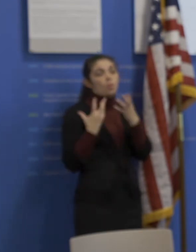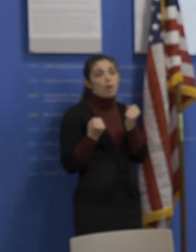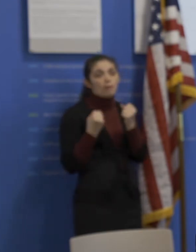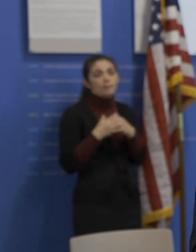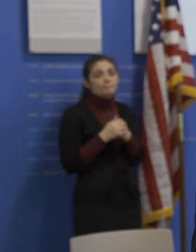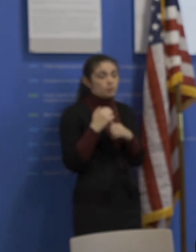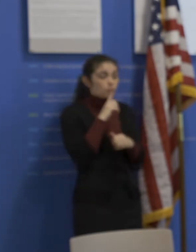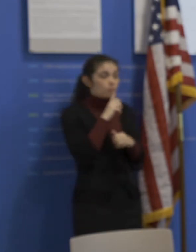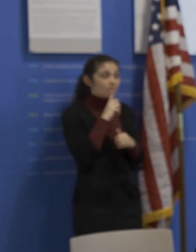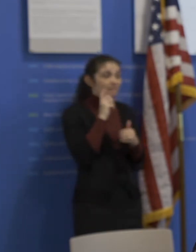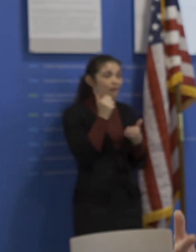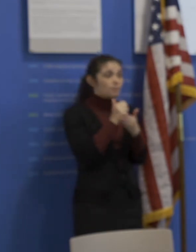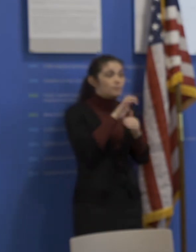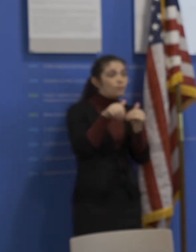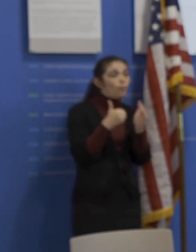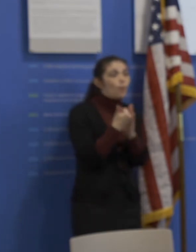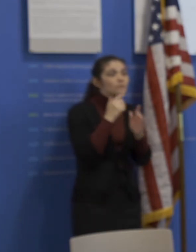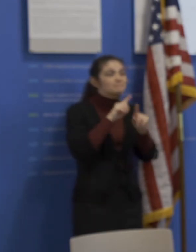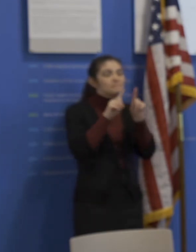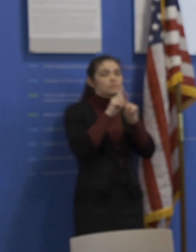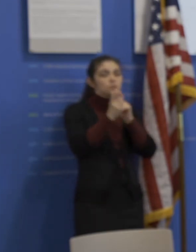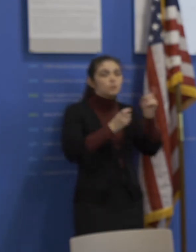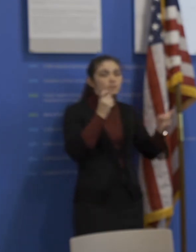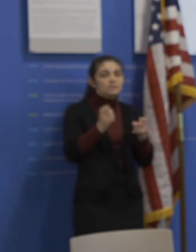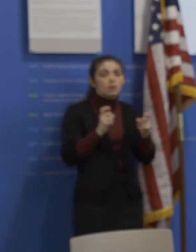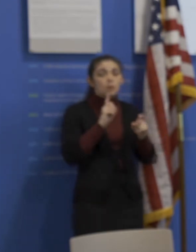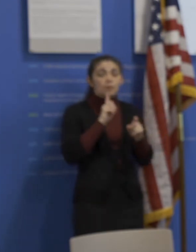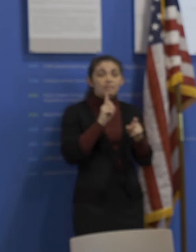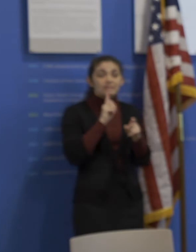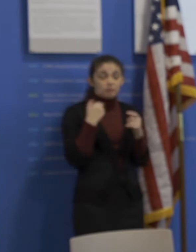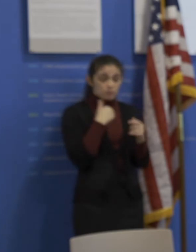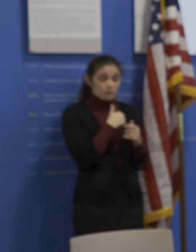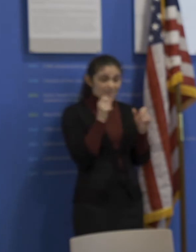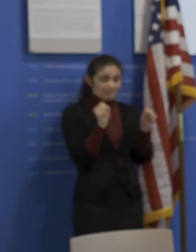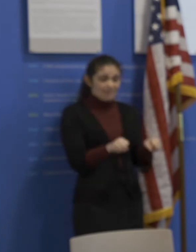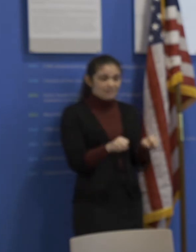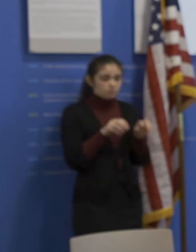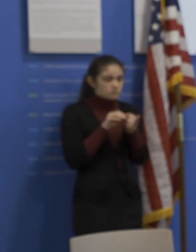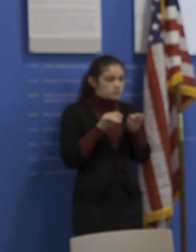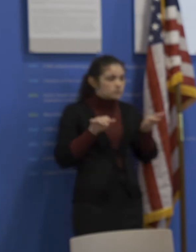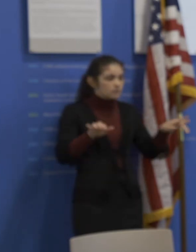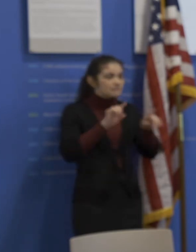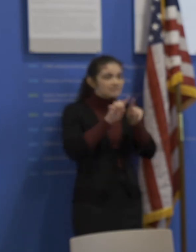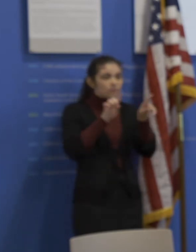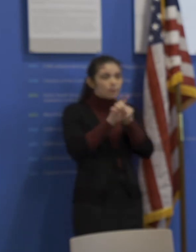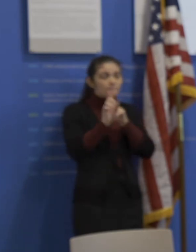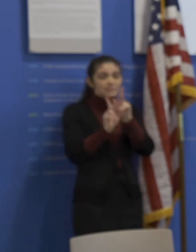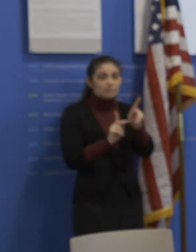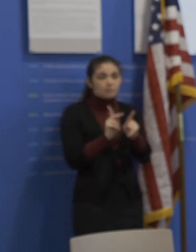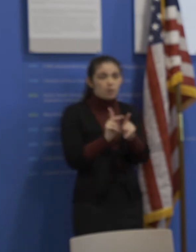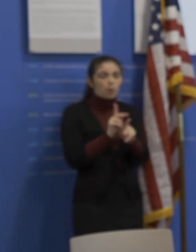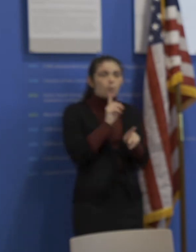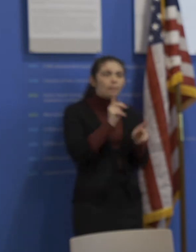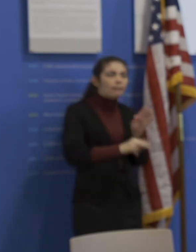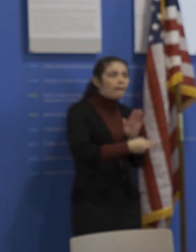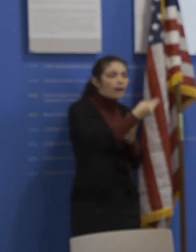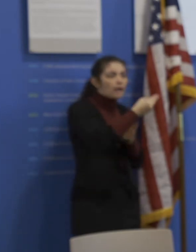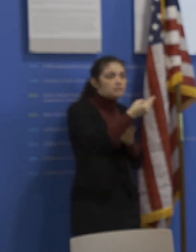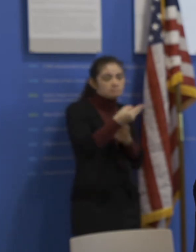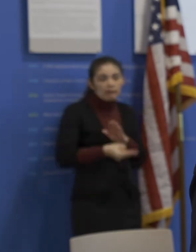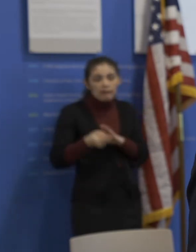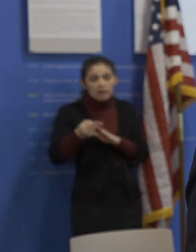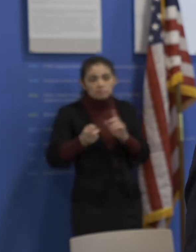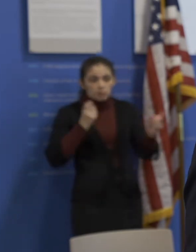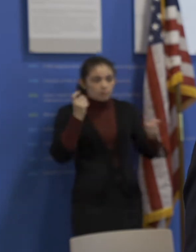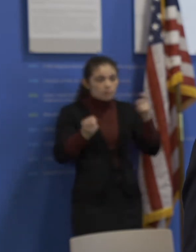us around donations and equipment that arrives in supplies so that we can distribute those based on where the need is highest. And so